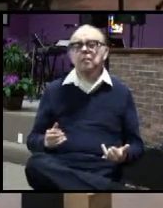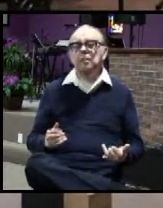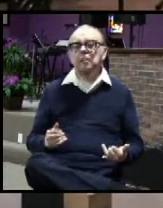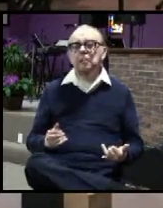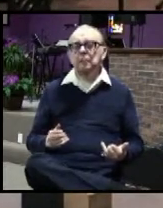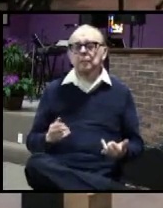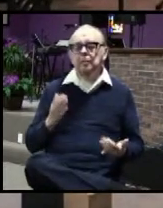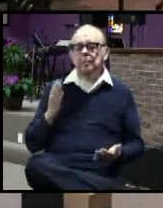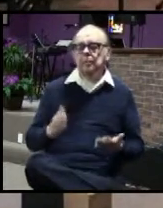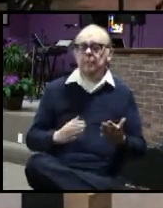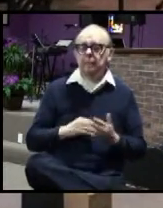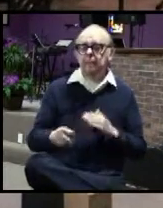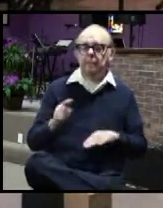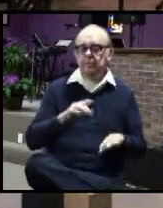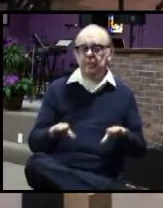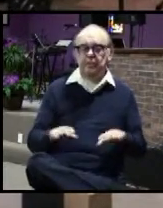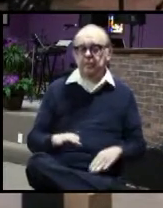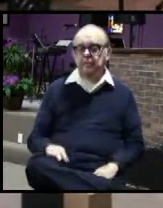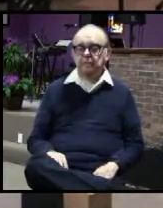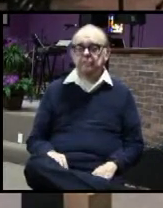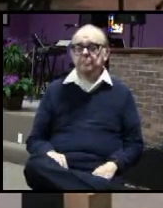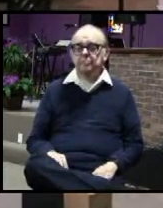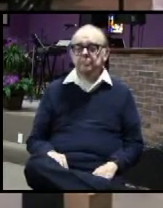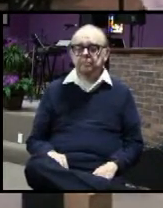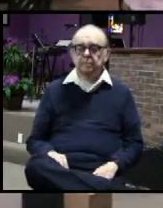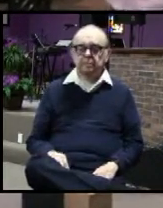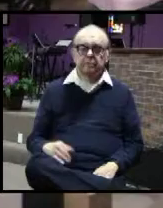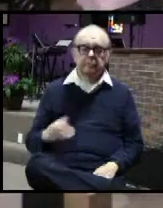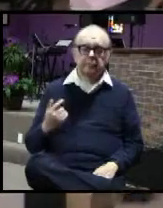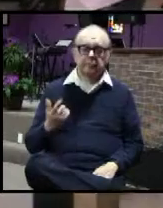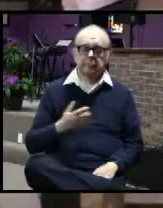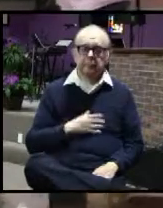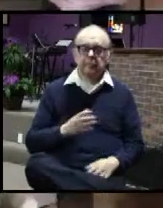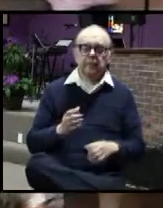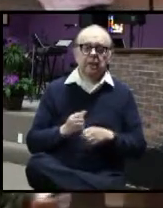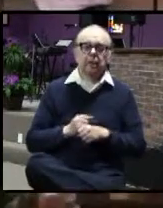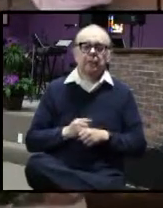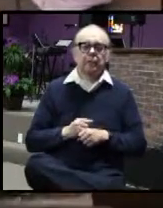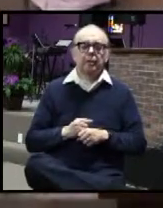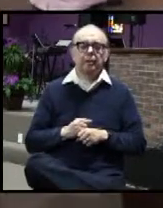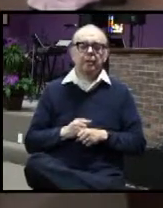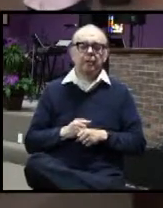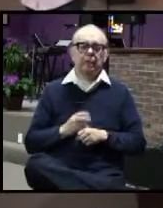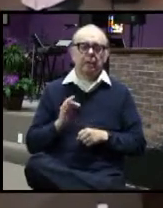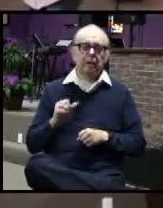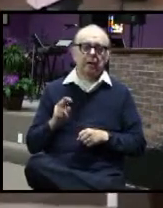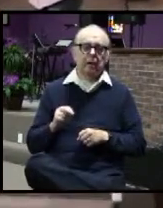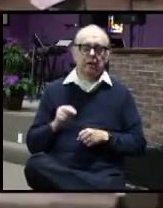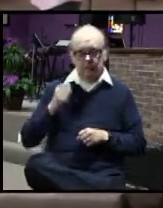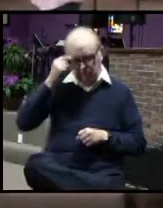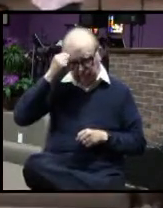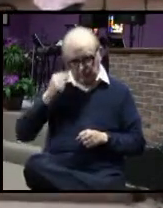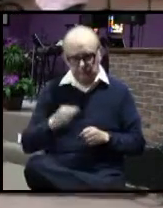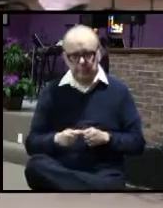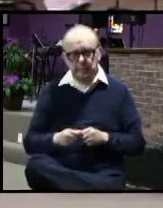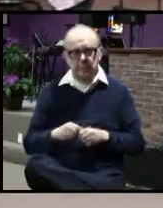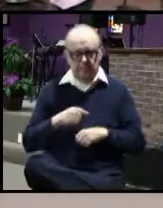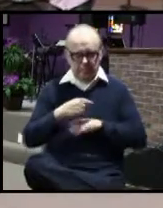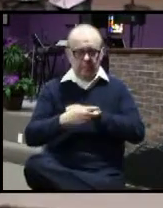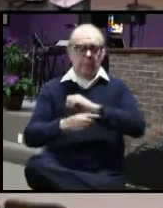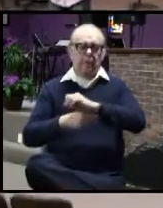maybe some of y'all did this. We all got caught up in the craze. Remember that bracelet that everybody would always